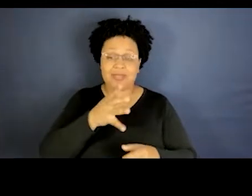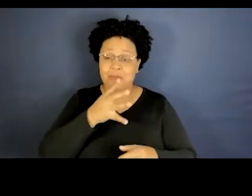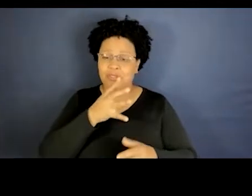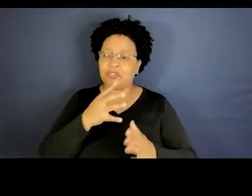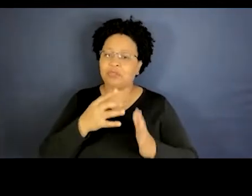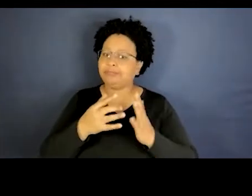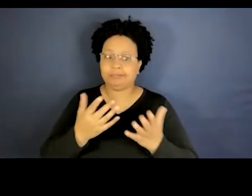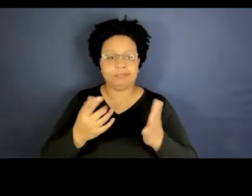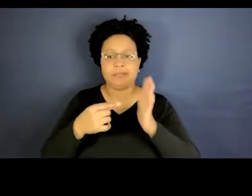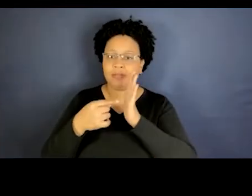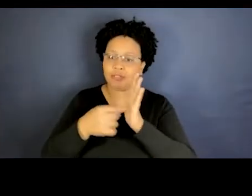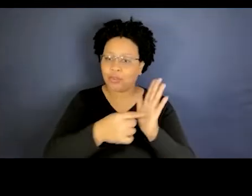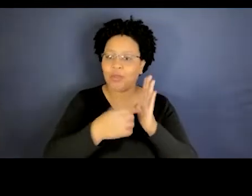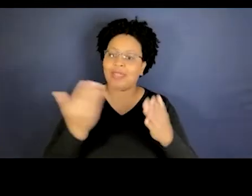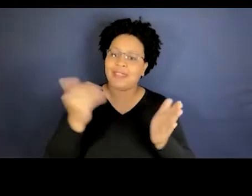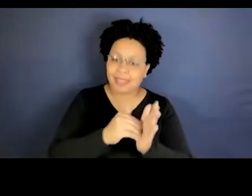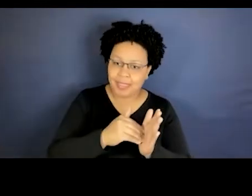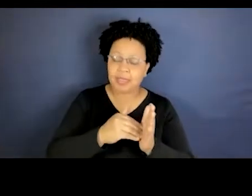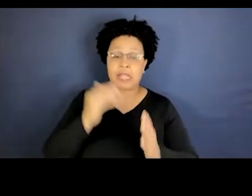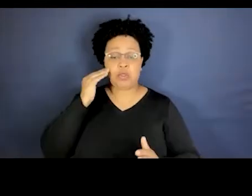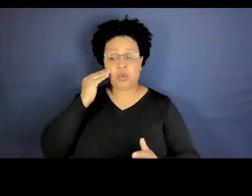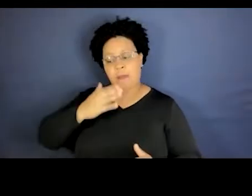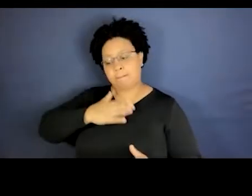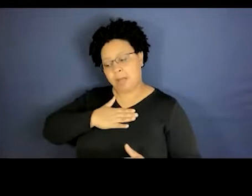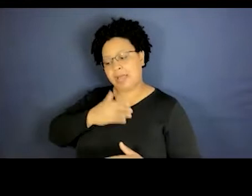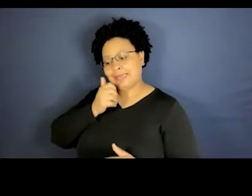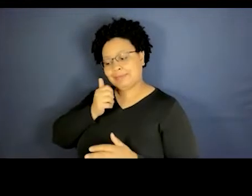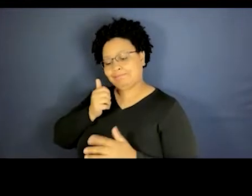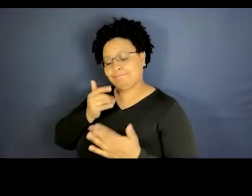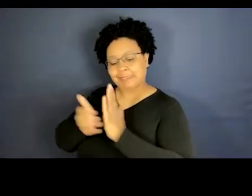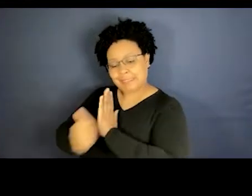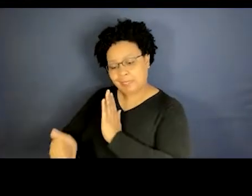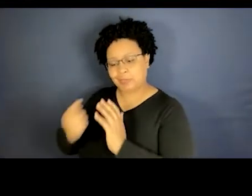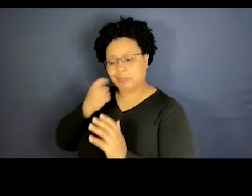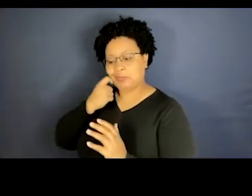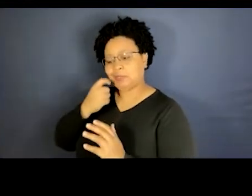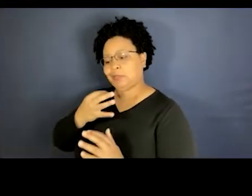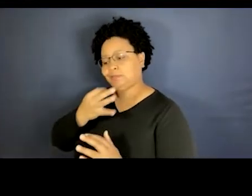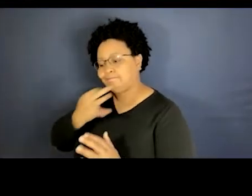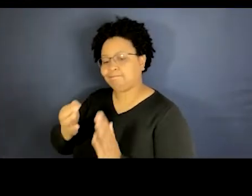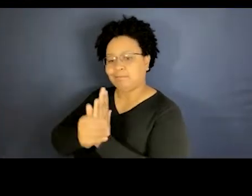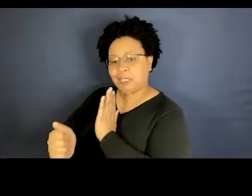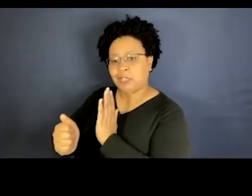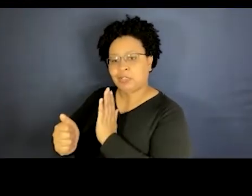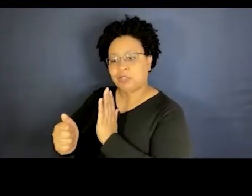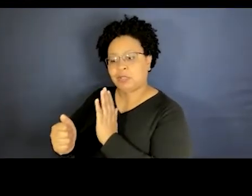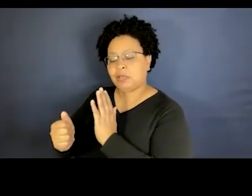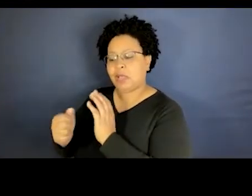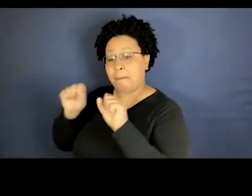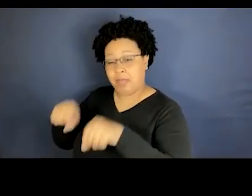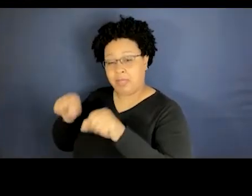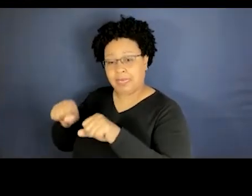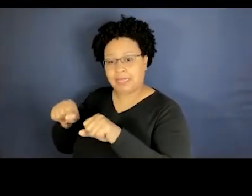how they knew that they would have to take the skills that they have, these advocacy abilities, and now transfer and